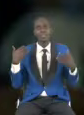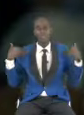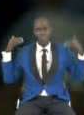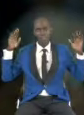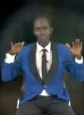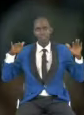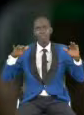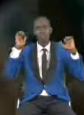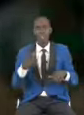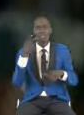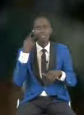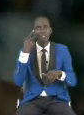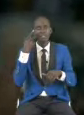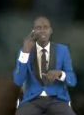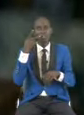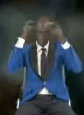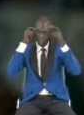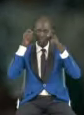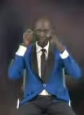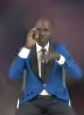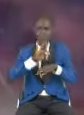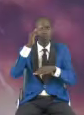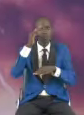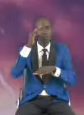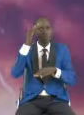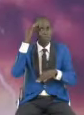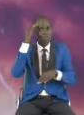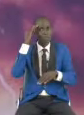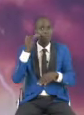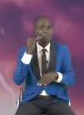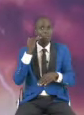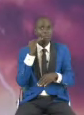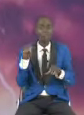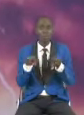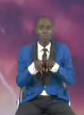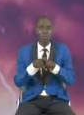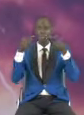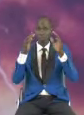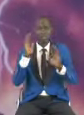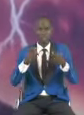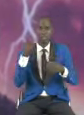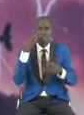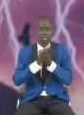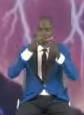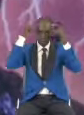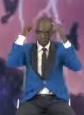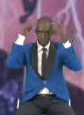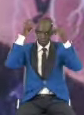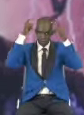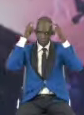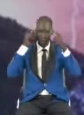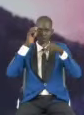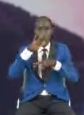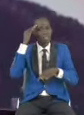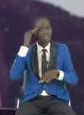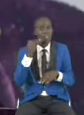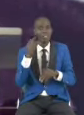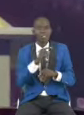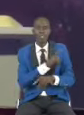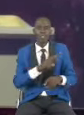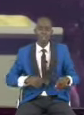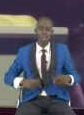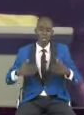head. Even the enemy can see that crown on your head. The Lord has lifted you up through